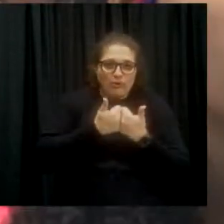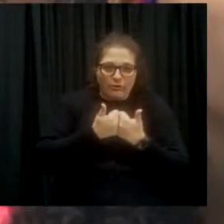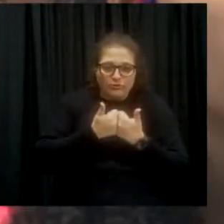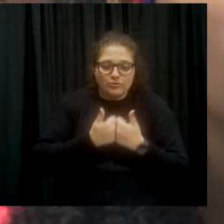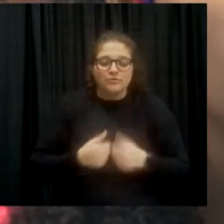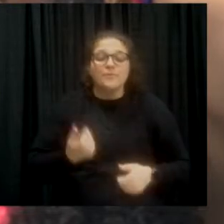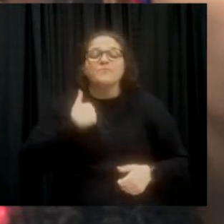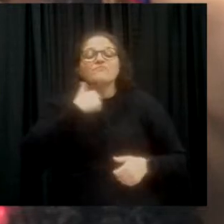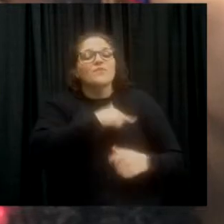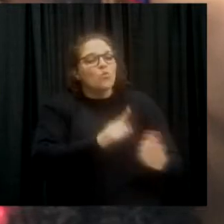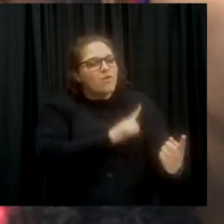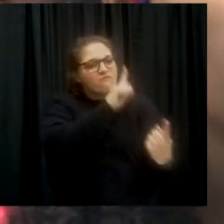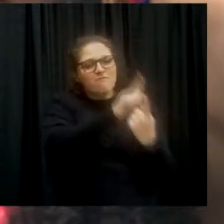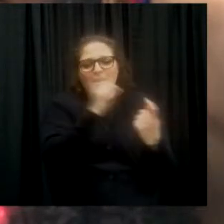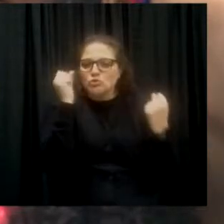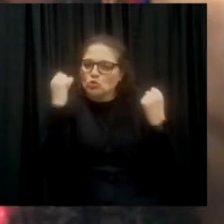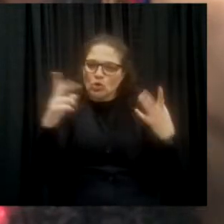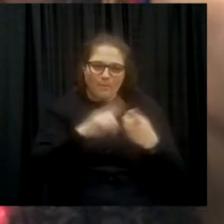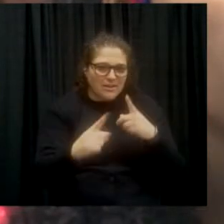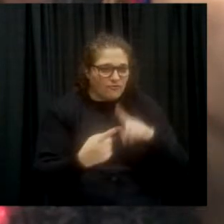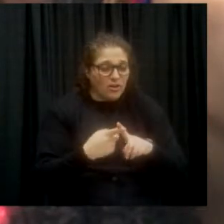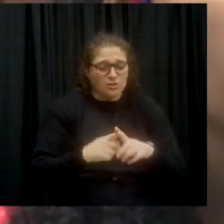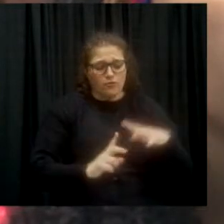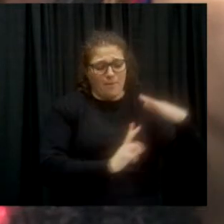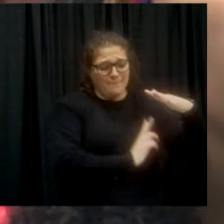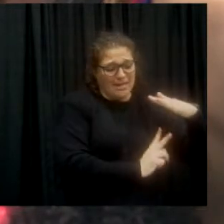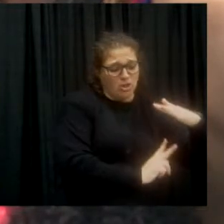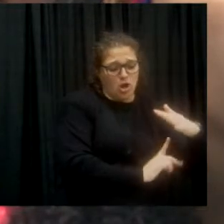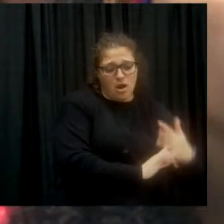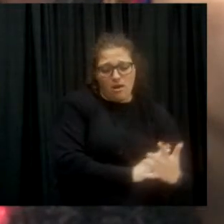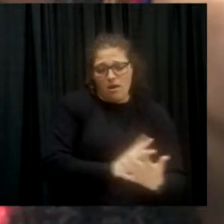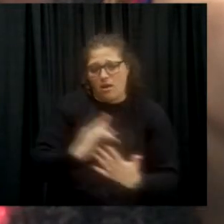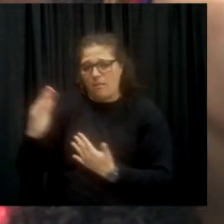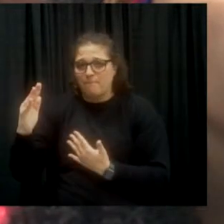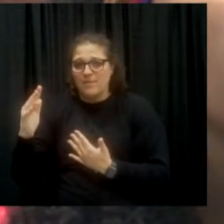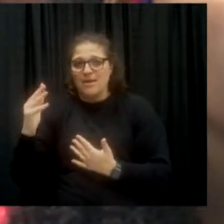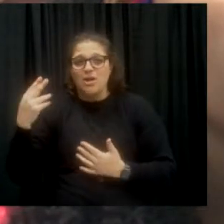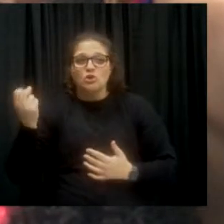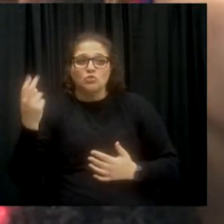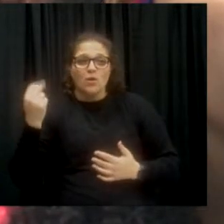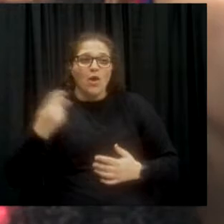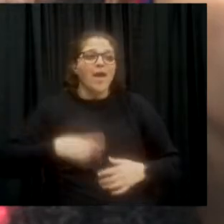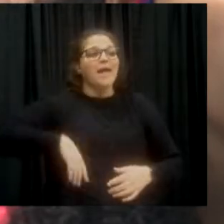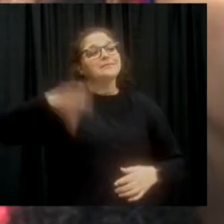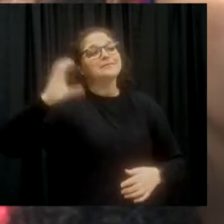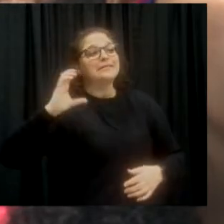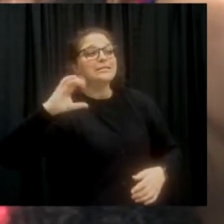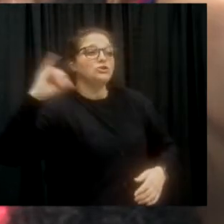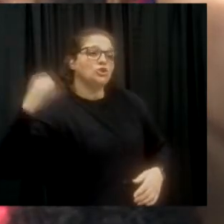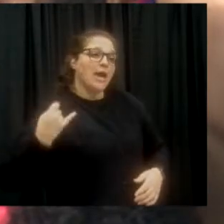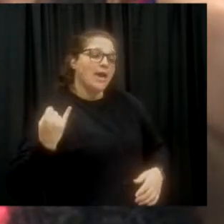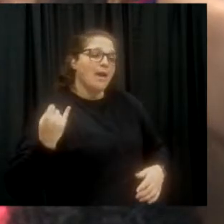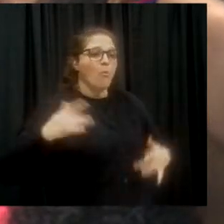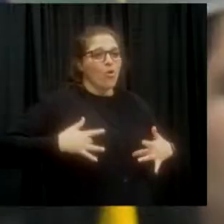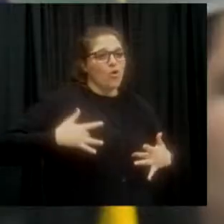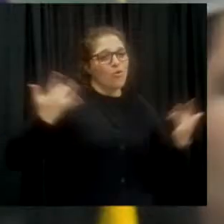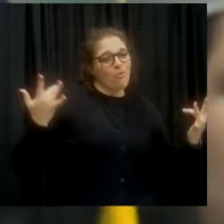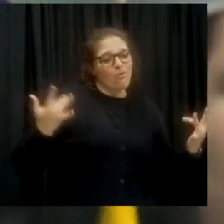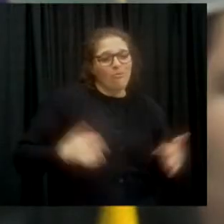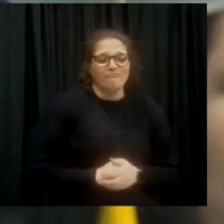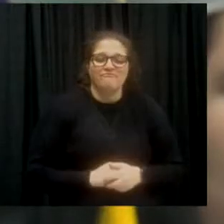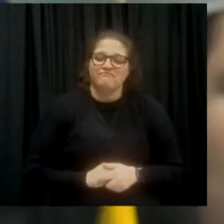we've met countless friends along the way, back from kindergarten up to now. Shout out my boy CJ!